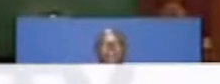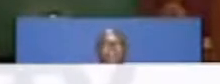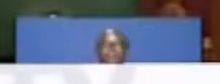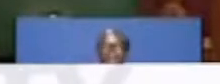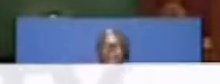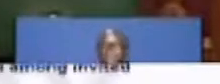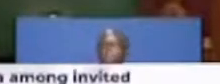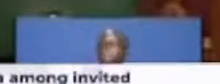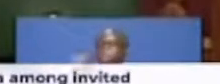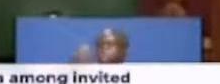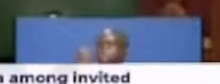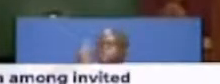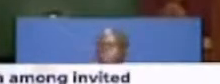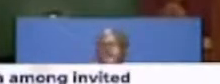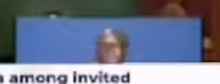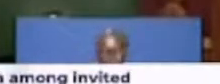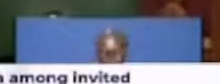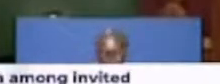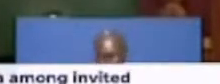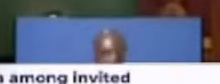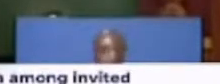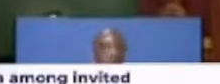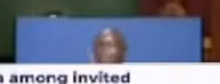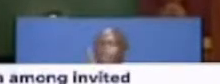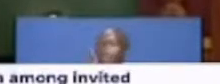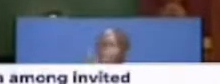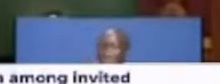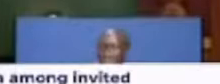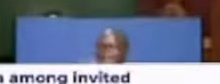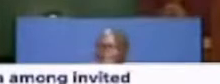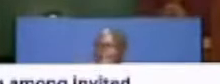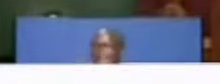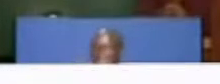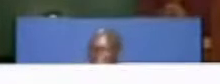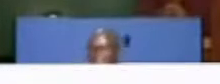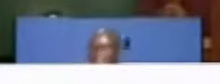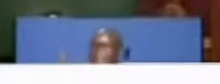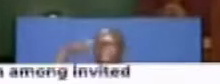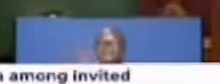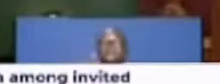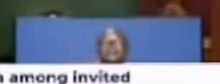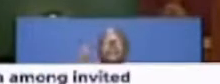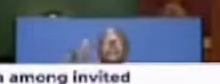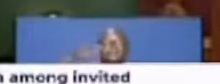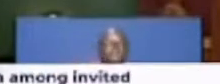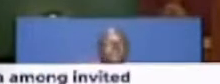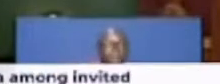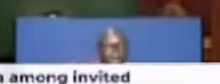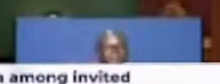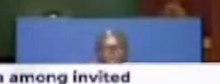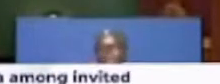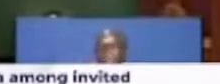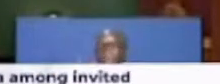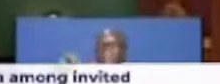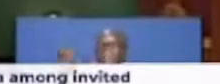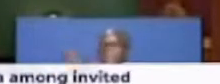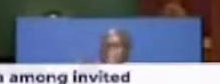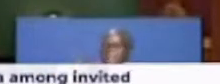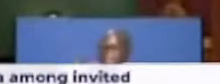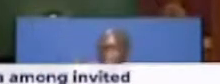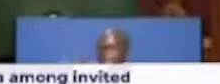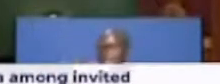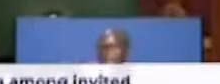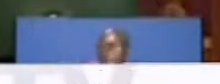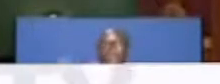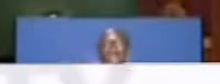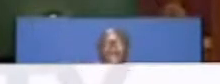consumers. Over the last 8 years, and for the first time since independence, Kenya is now linked